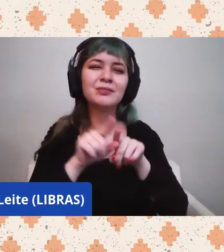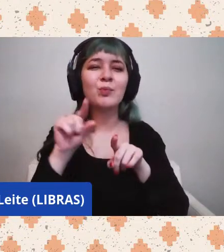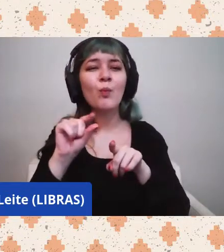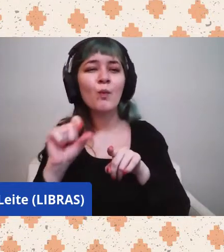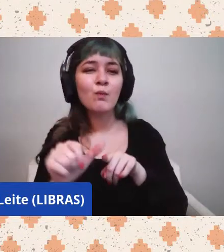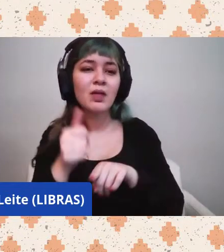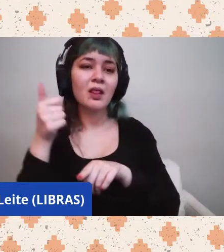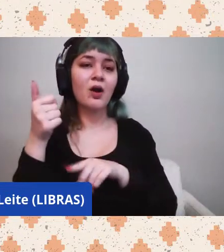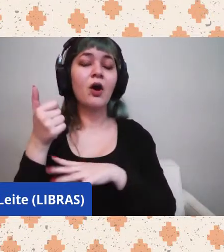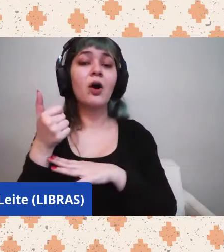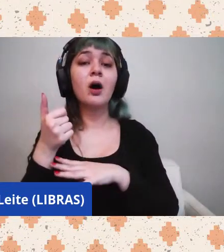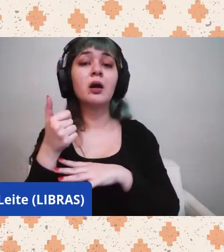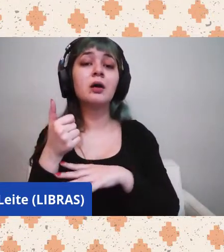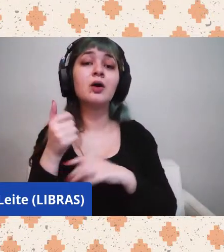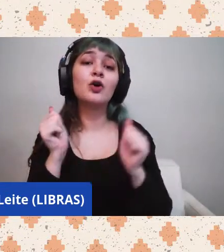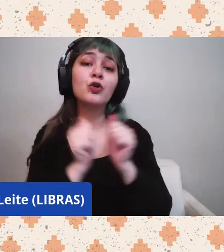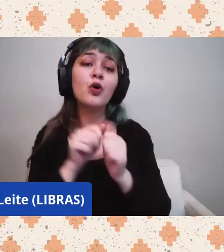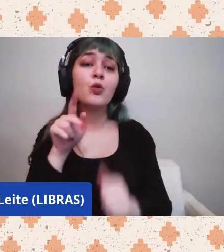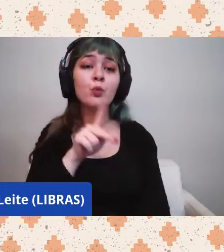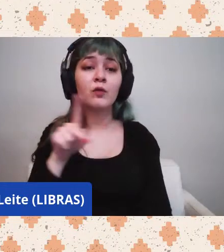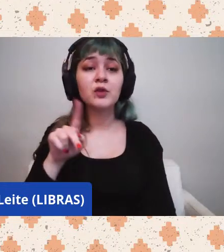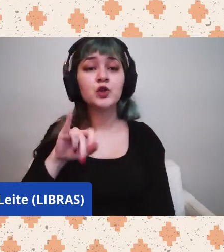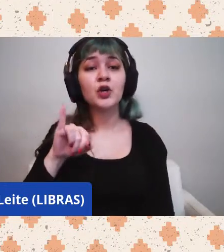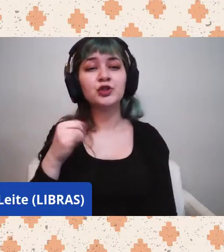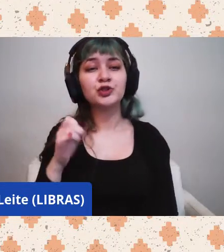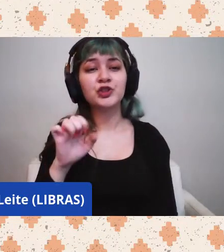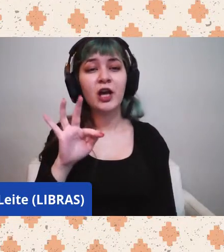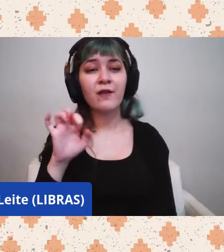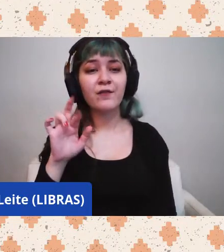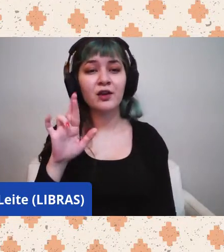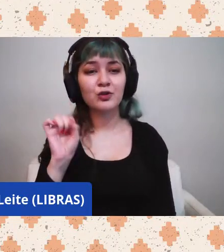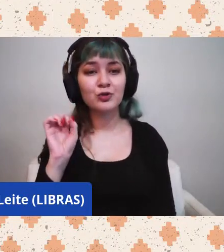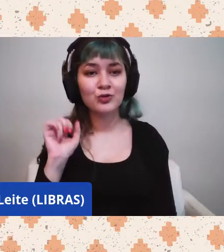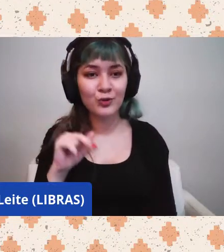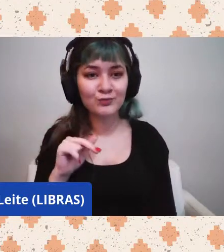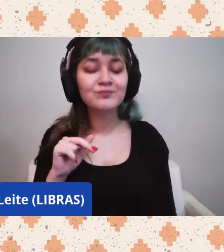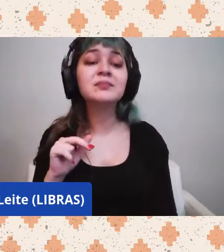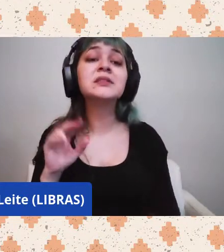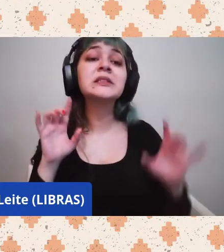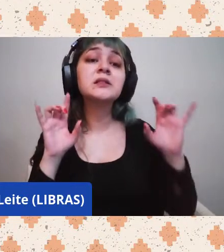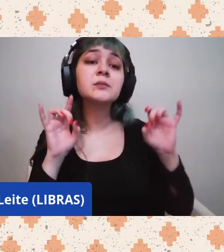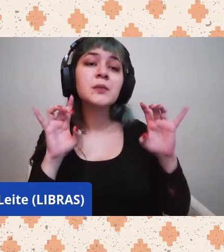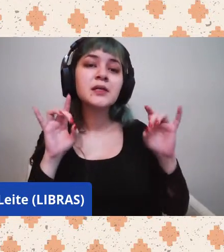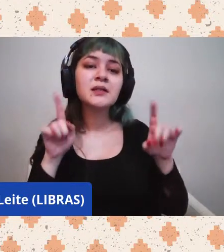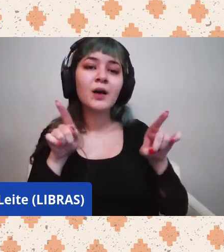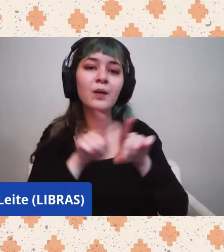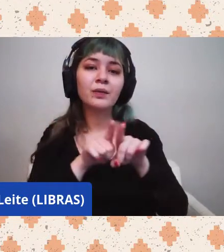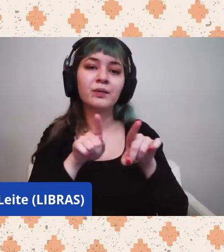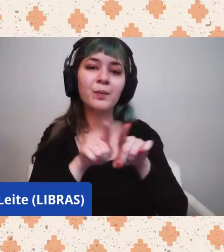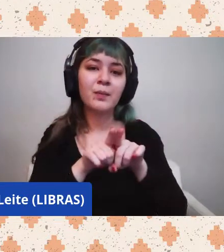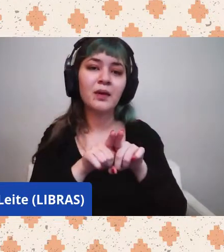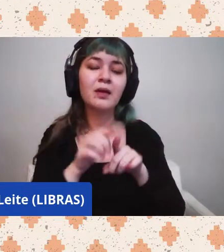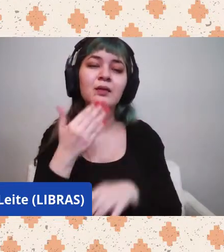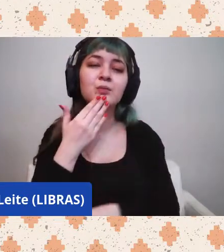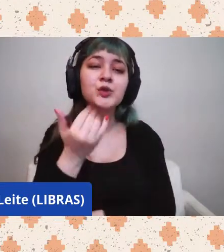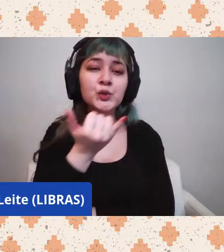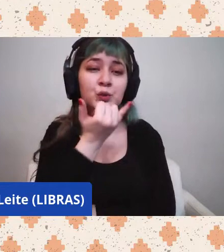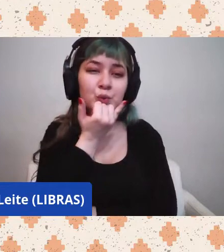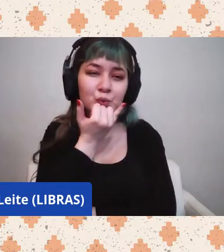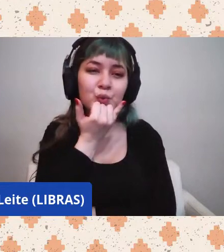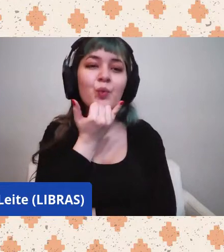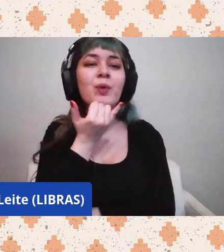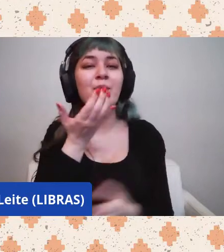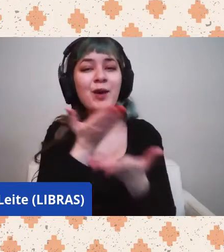melhor na companhia do professor Jefferson, né? Em especial, gostaria de pedir desculpas